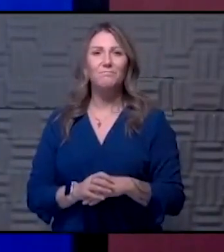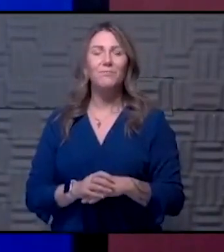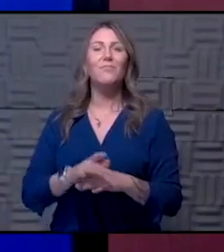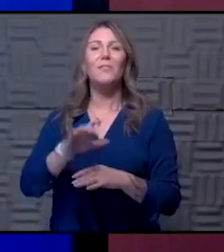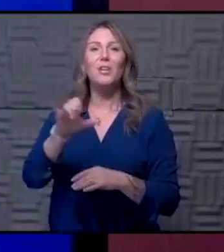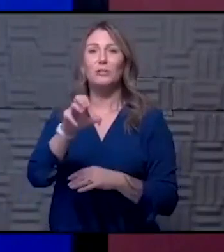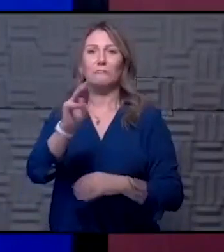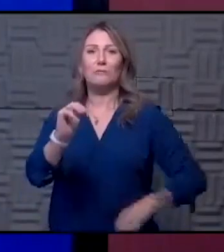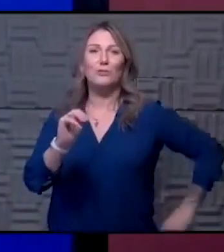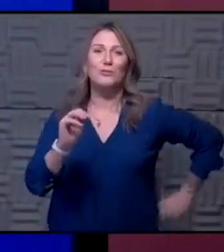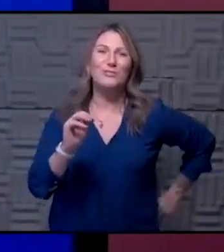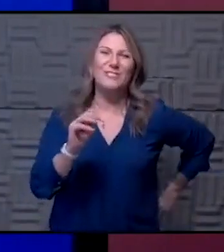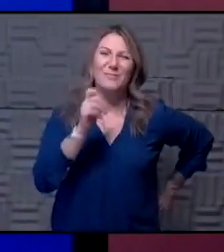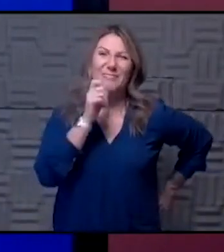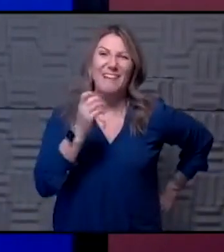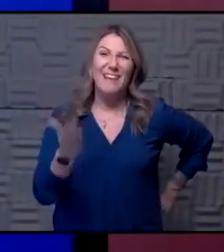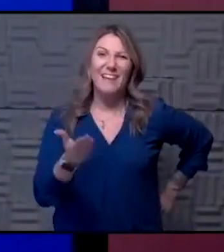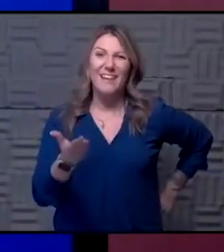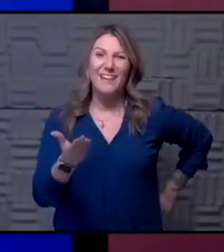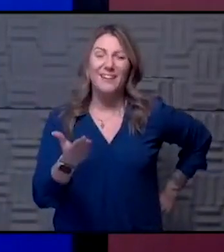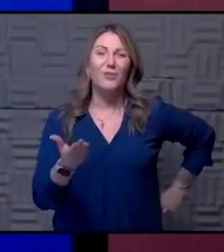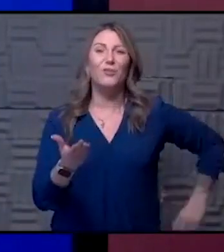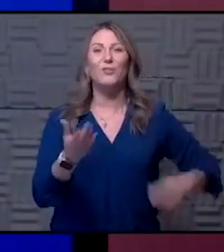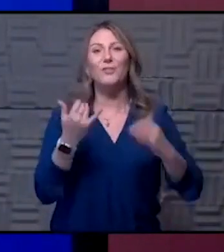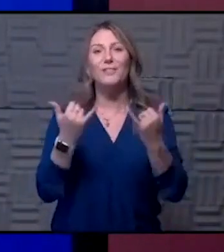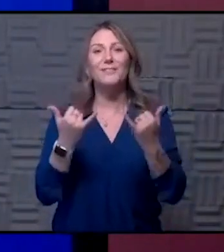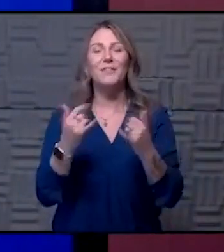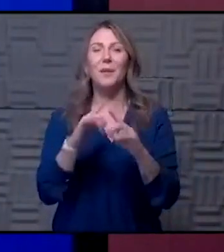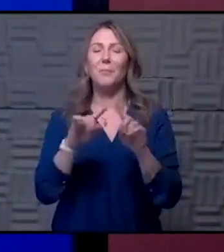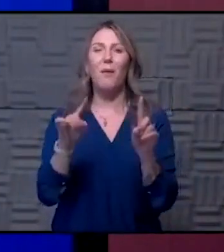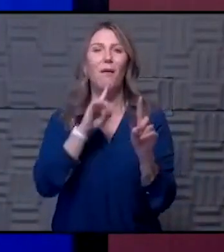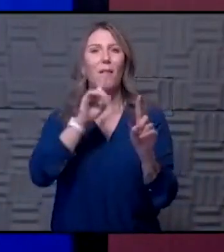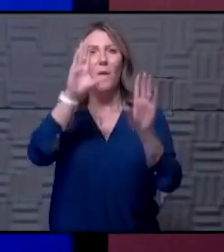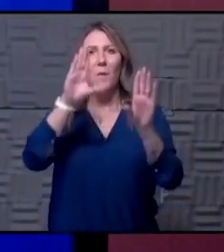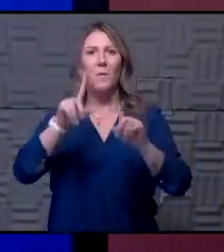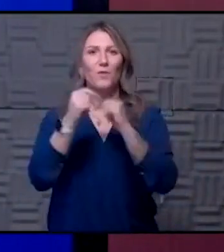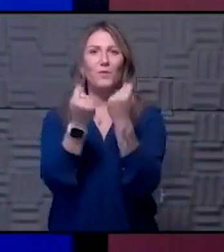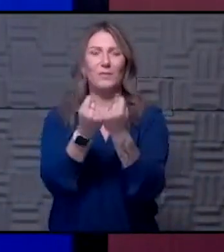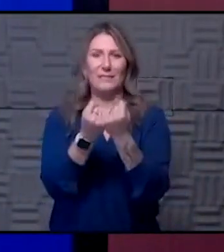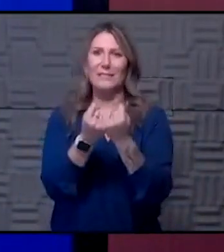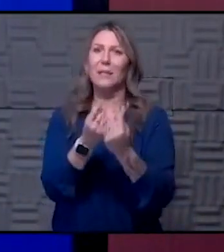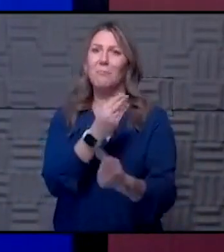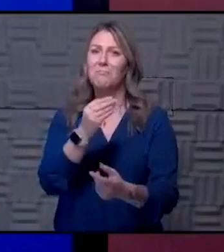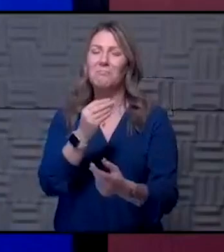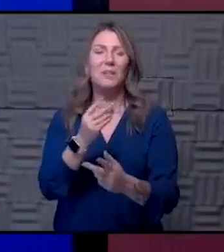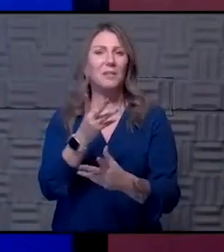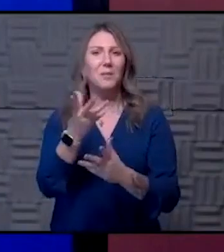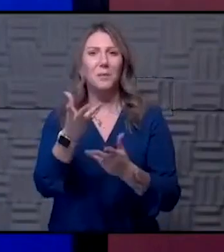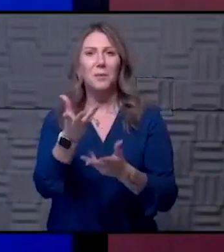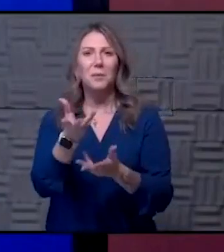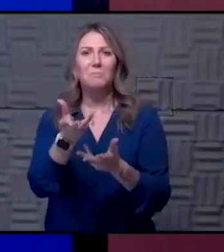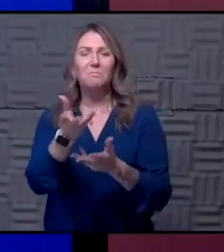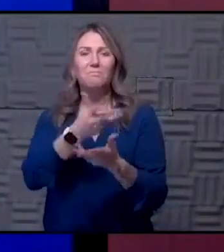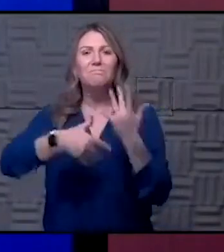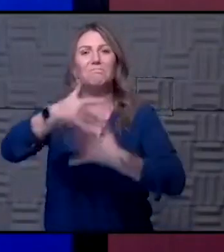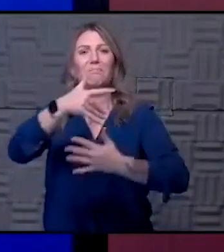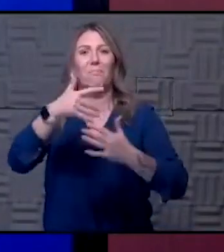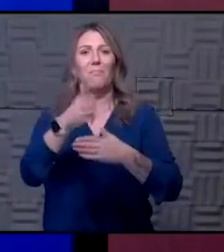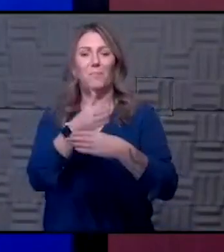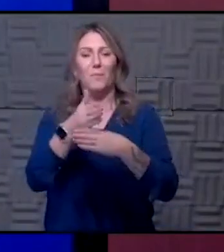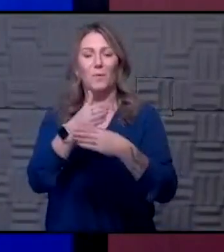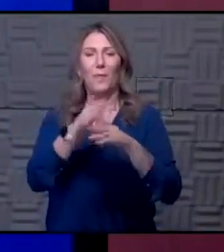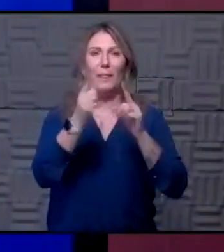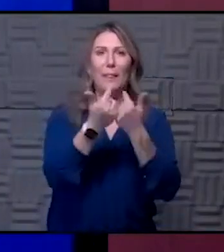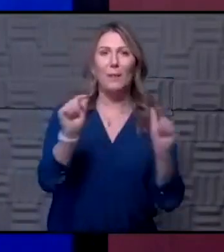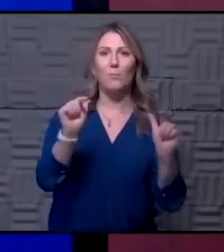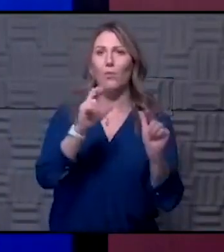Jim's not on with us today, but you guys said there's a great team up there and a lot of teamwork going on between Liberty and North Kansas City. Laurie Boss,